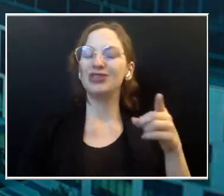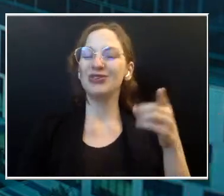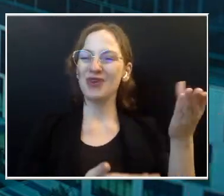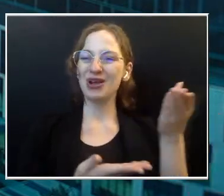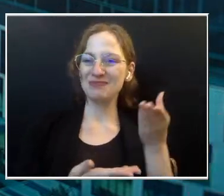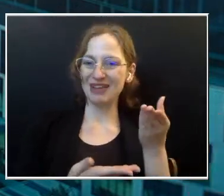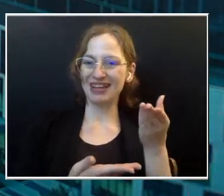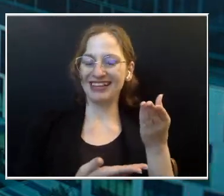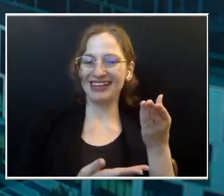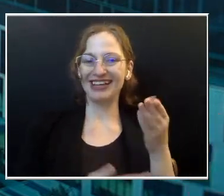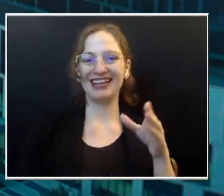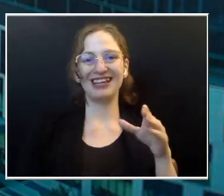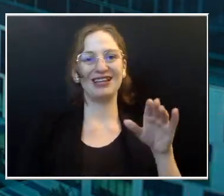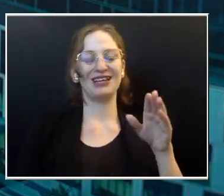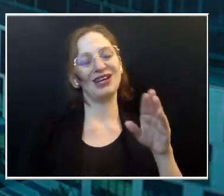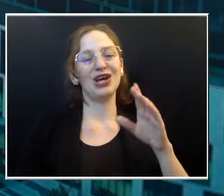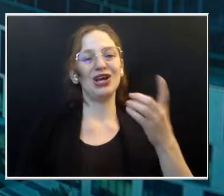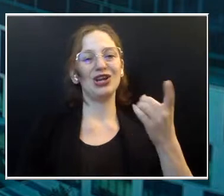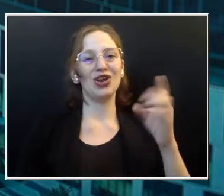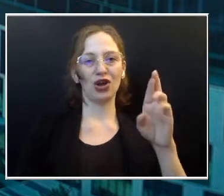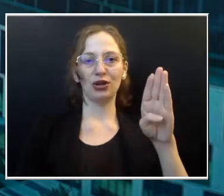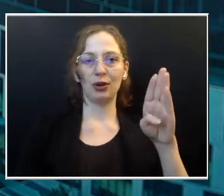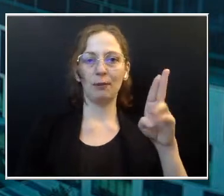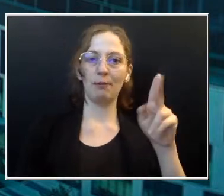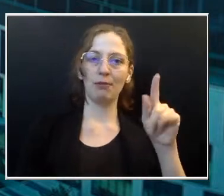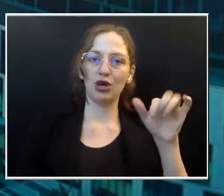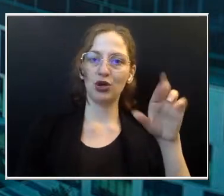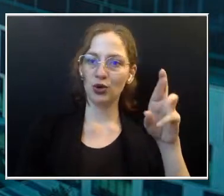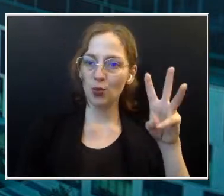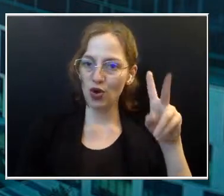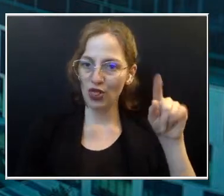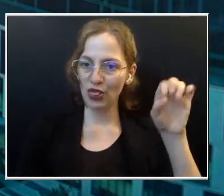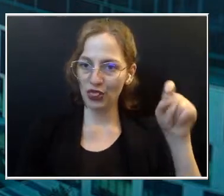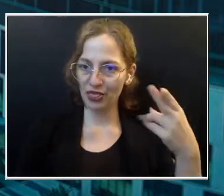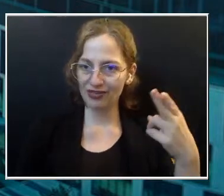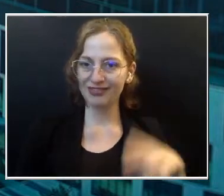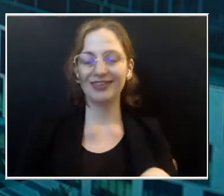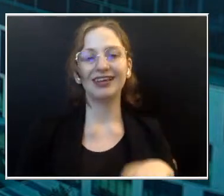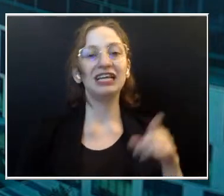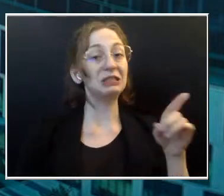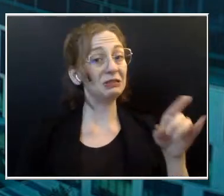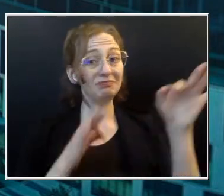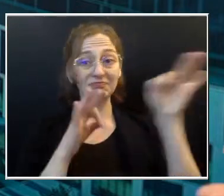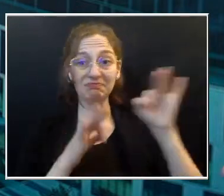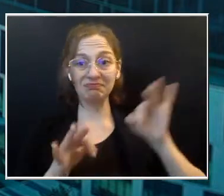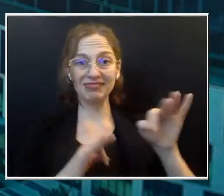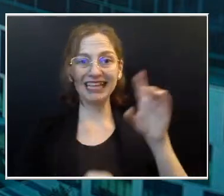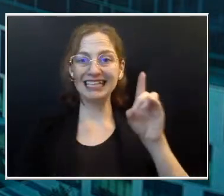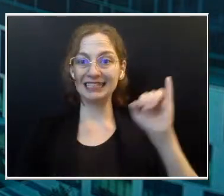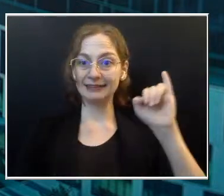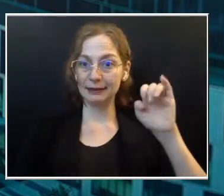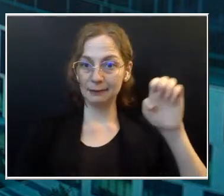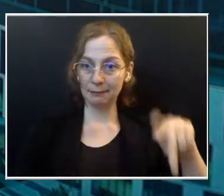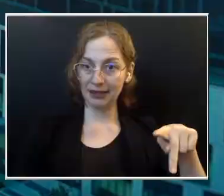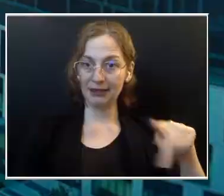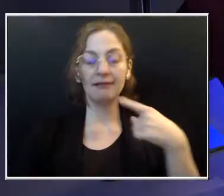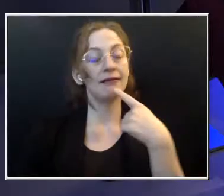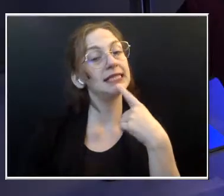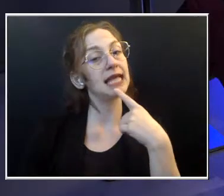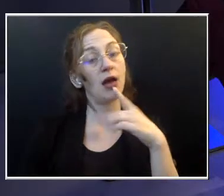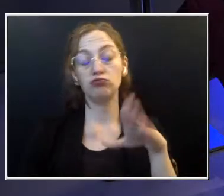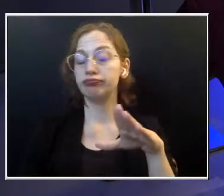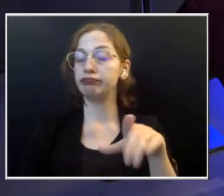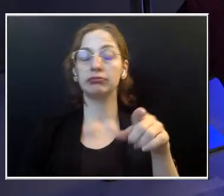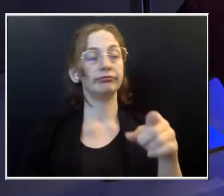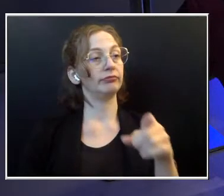surgery here, and then he described all about DEEP and said, yes, you're a great candidate. And so and the options have